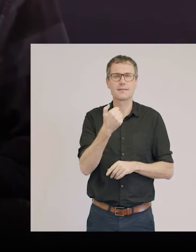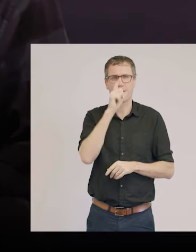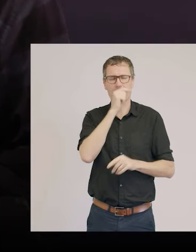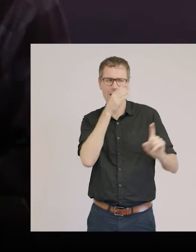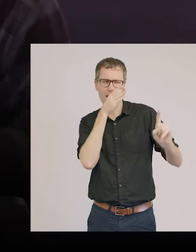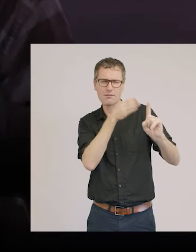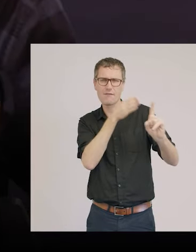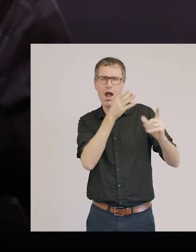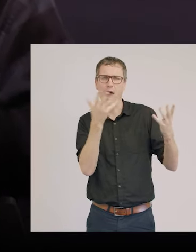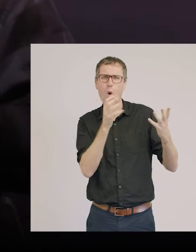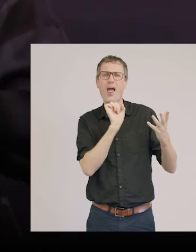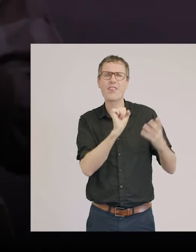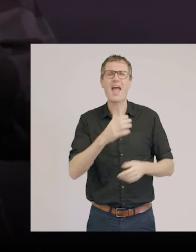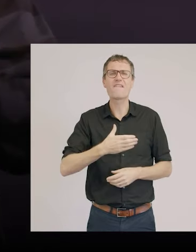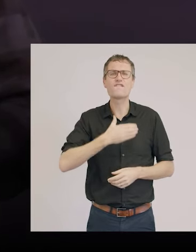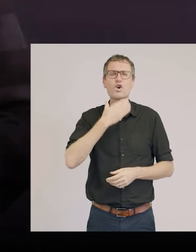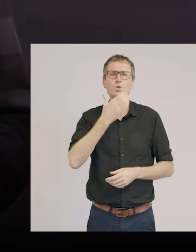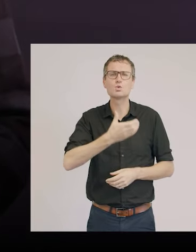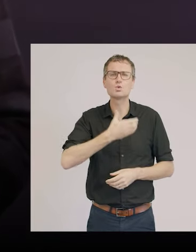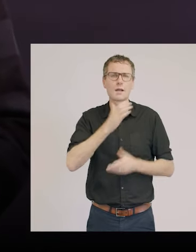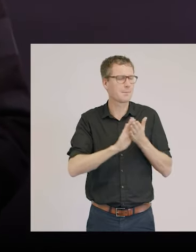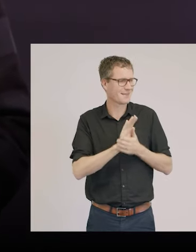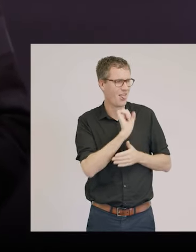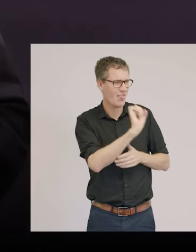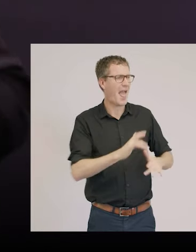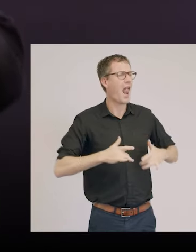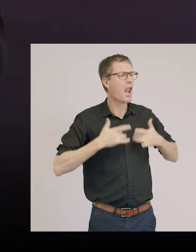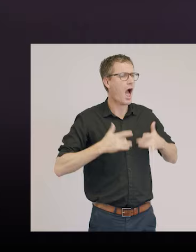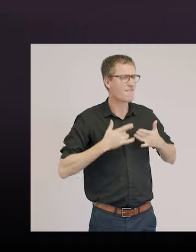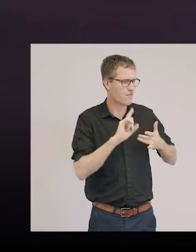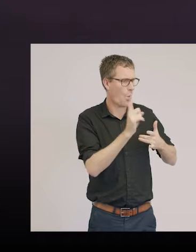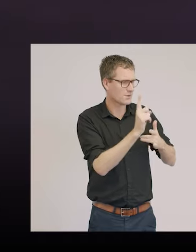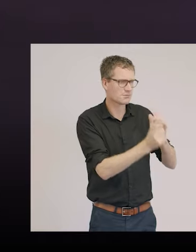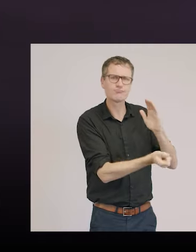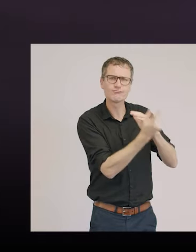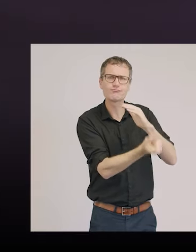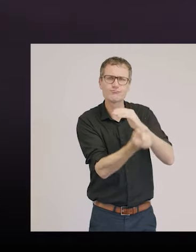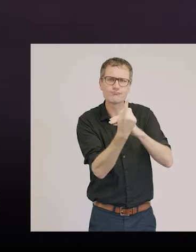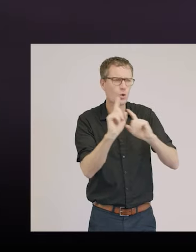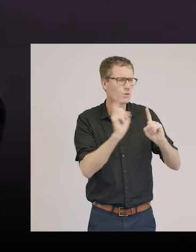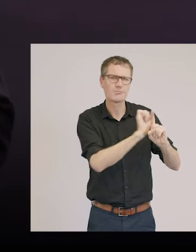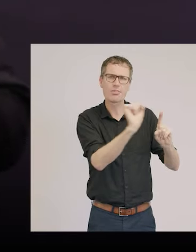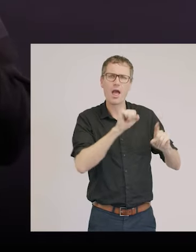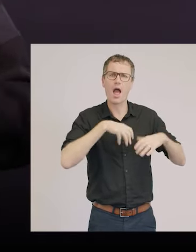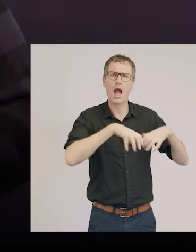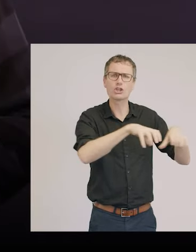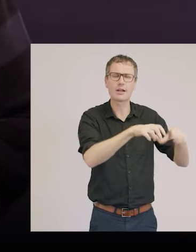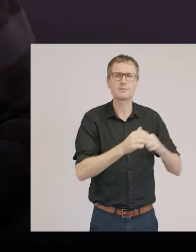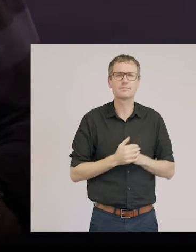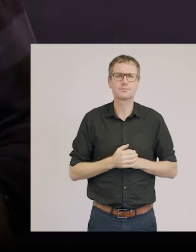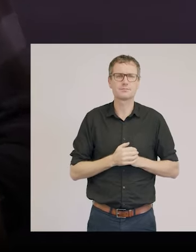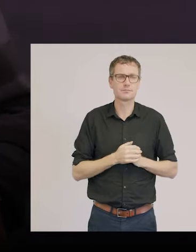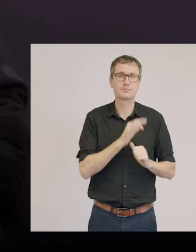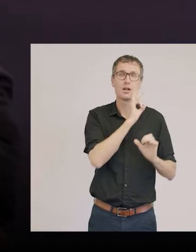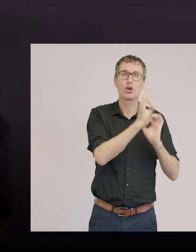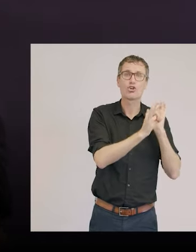in verse 16, you can identify them by their fruit. In other words, what is produced from their life. In other words, by the way